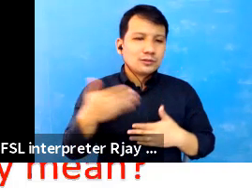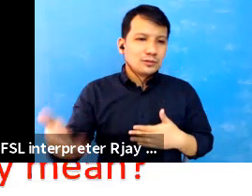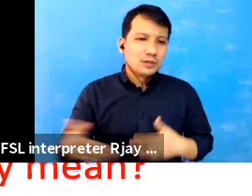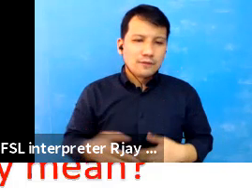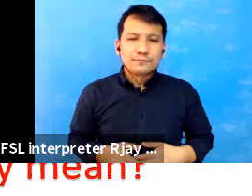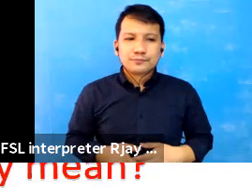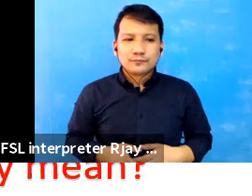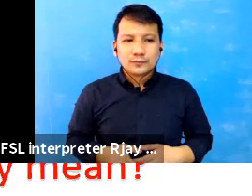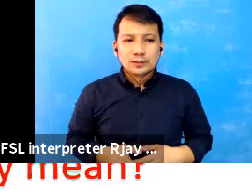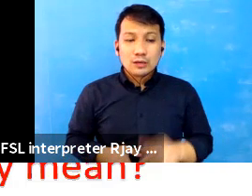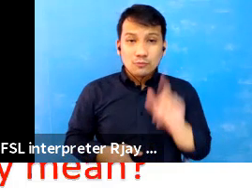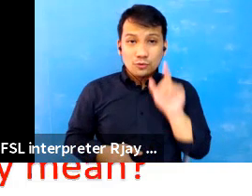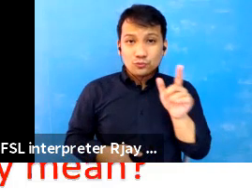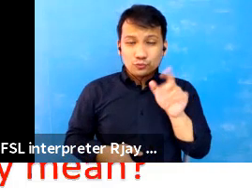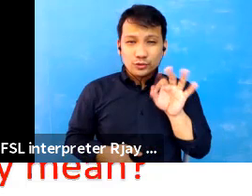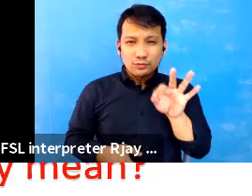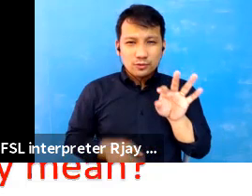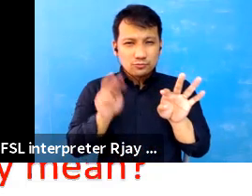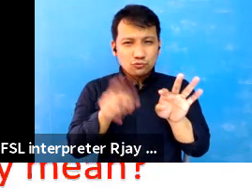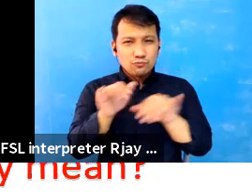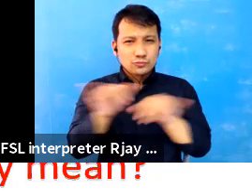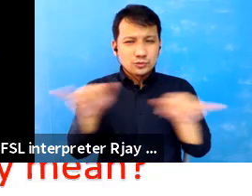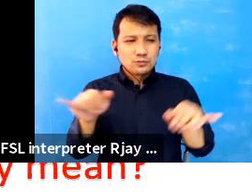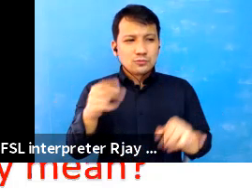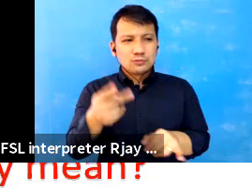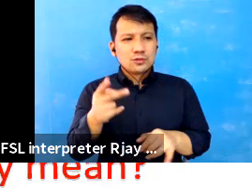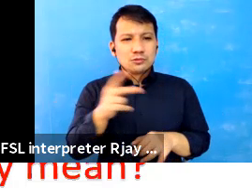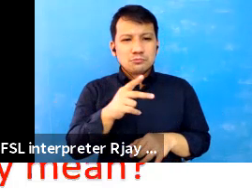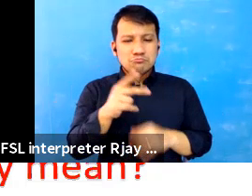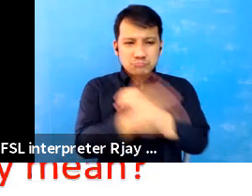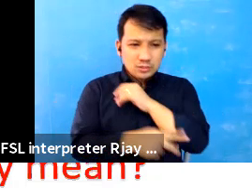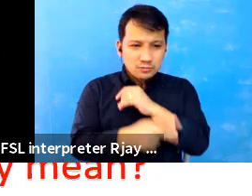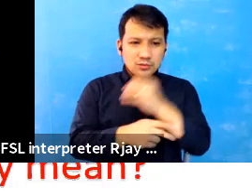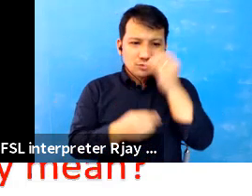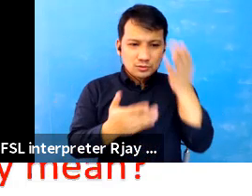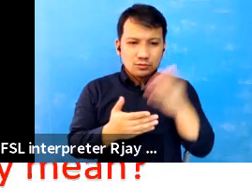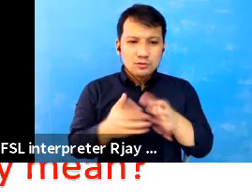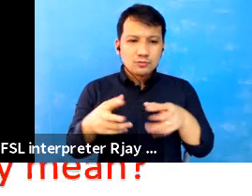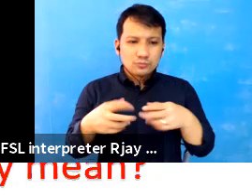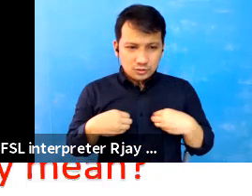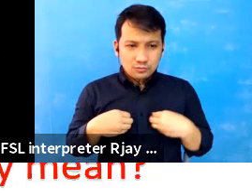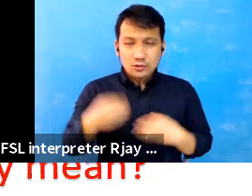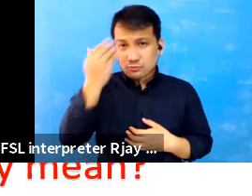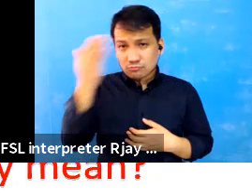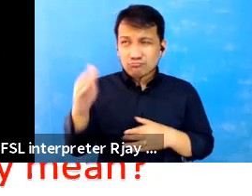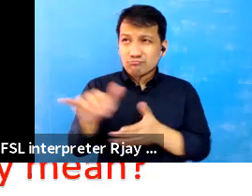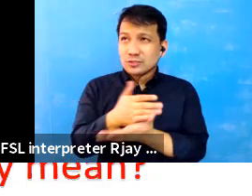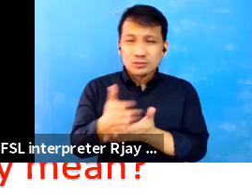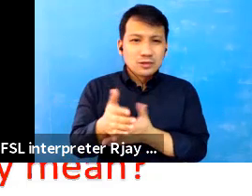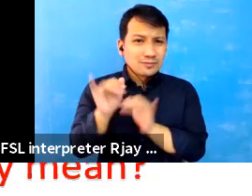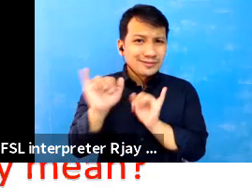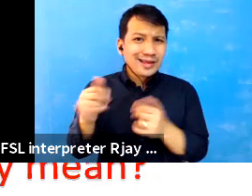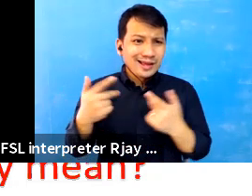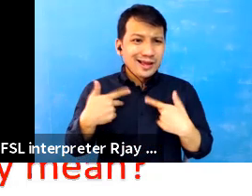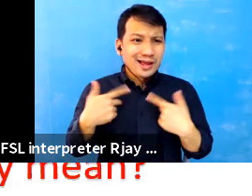in 2019, we look at the same provinces. So again, you will see that the disparity is still there.